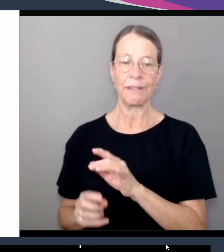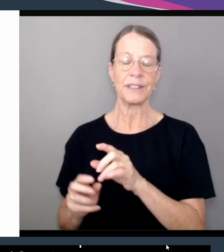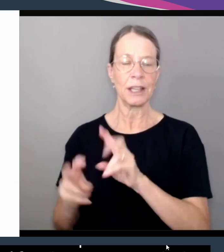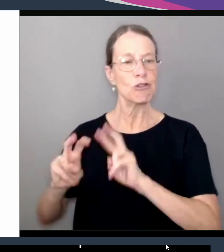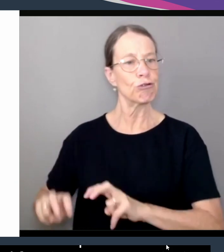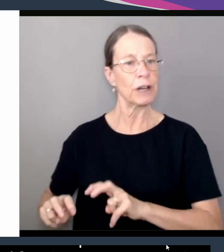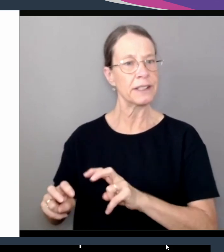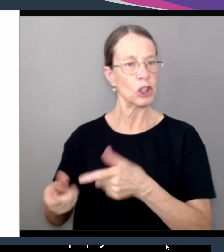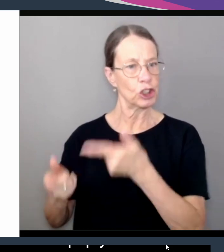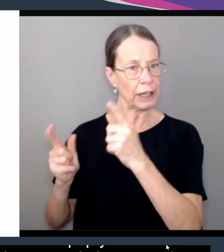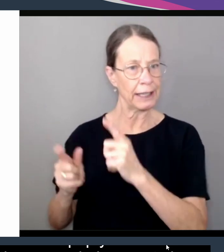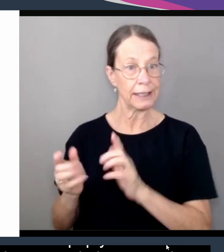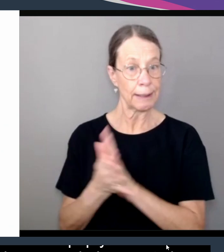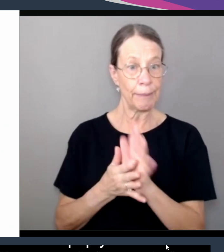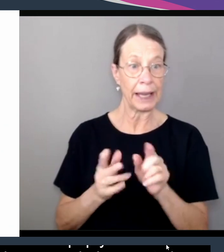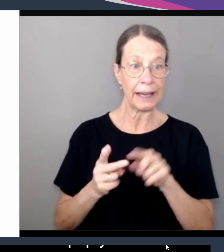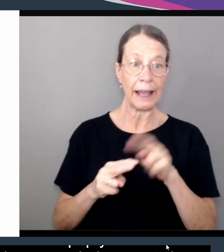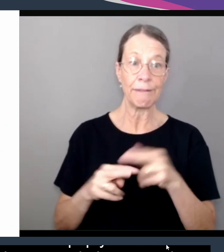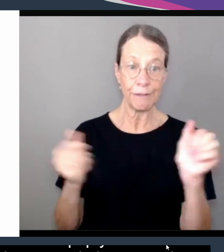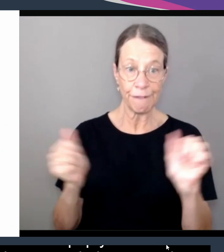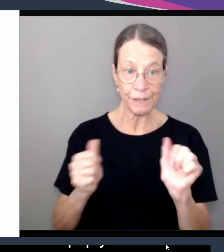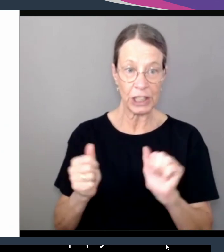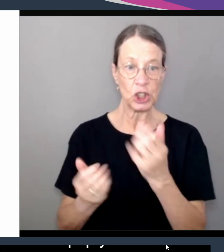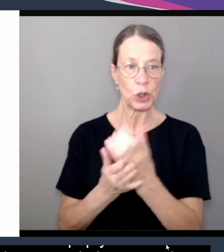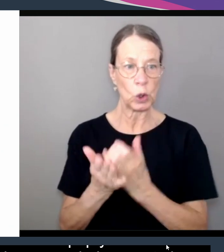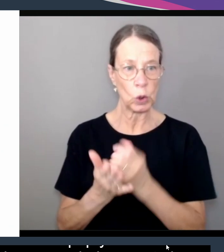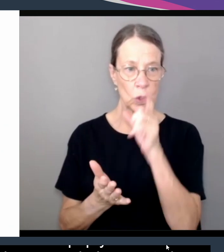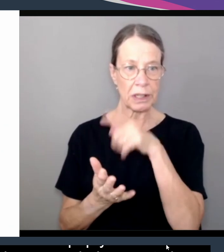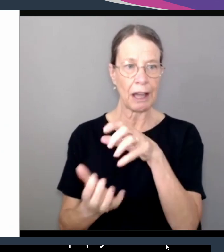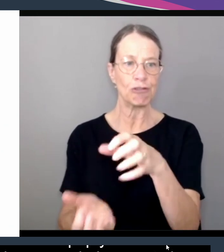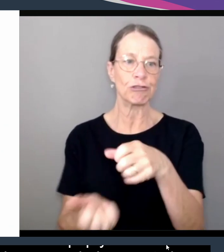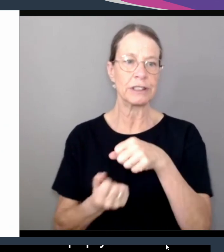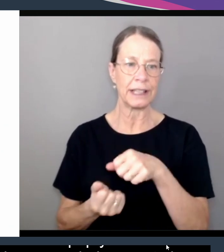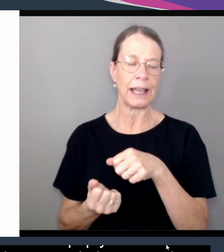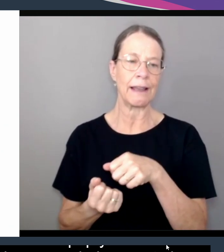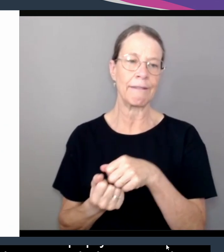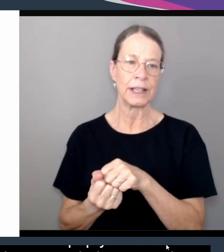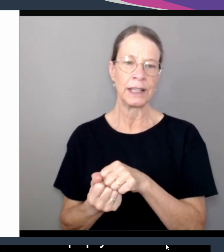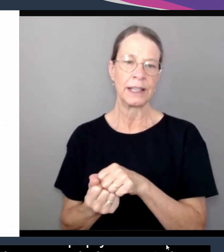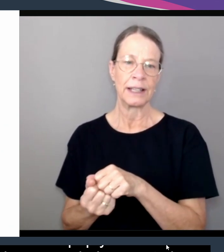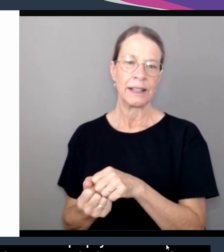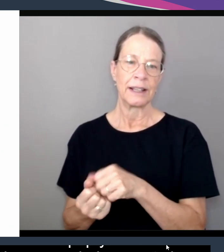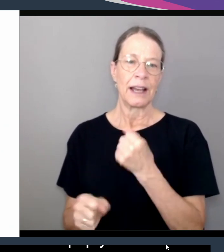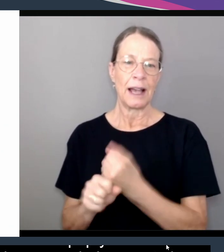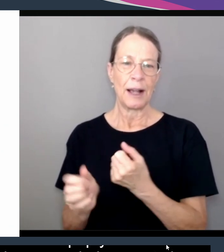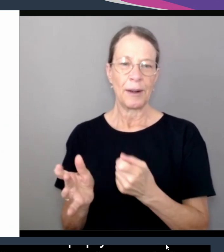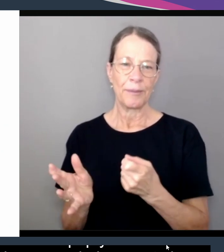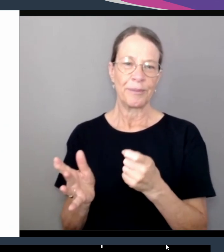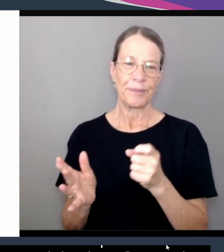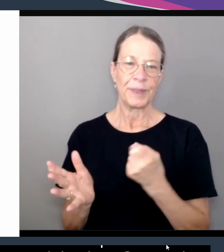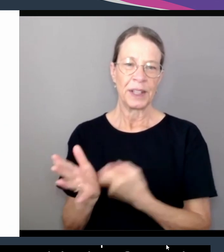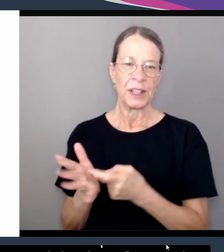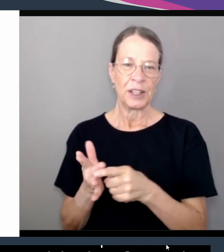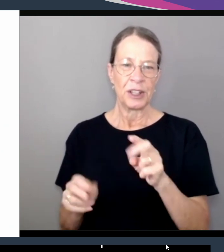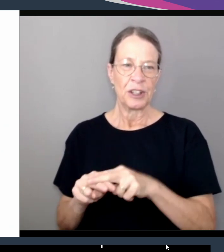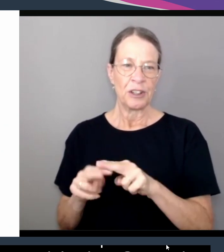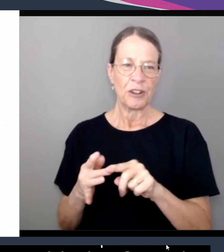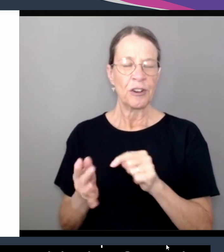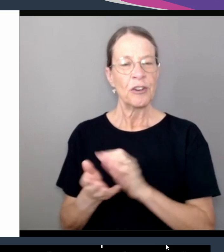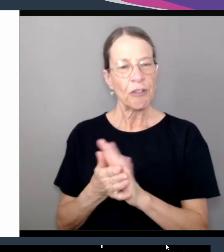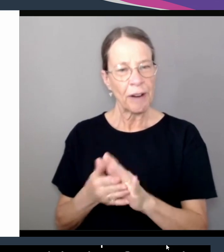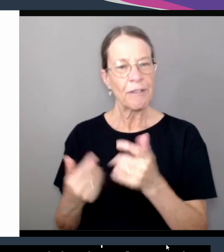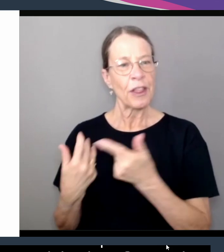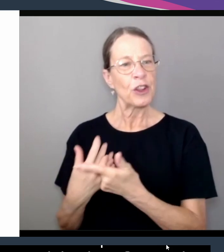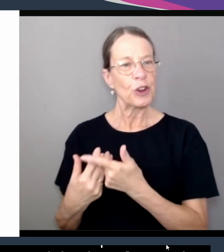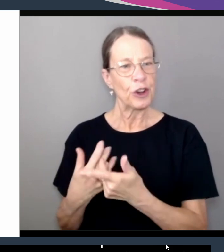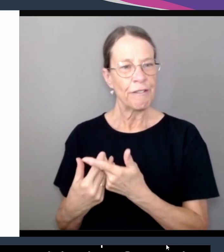course can receive a Griffith University micro-credential. That's a digital badge. We've all seen them in your email signatures